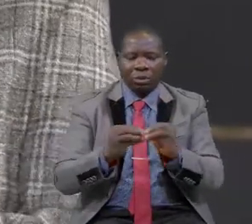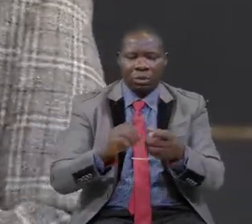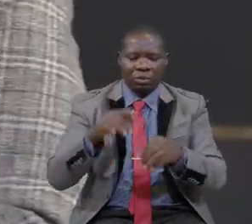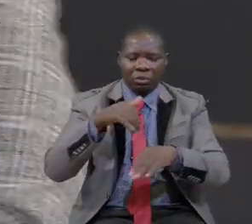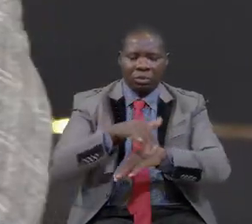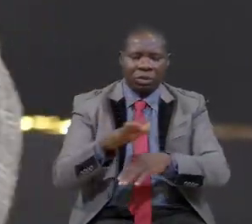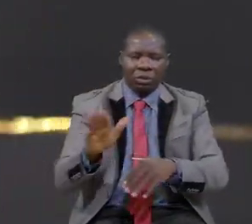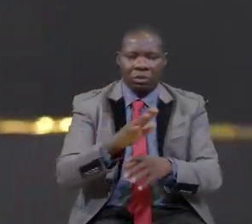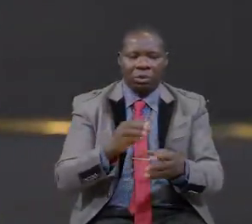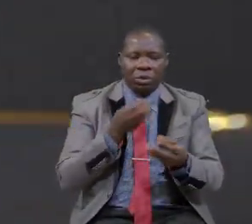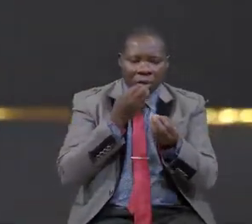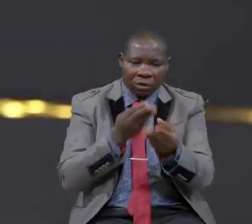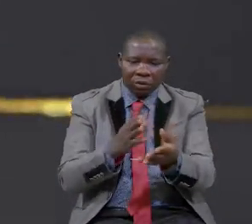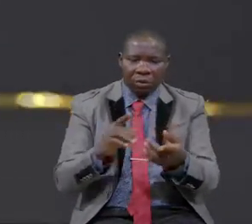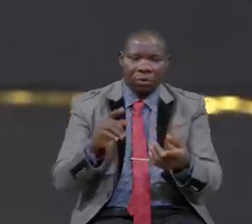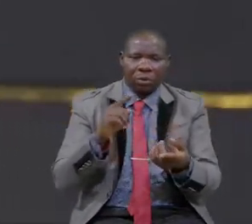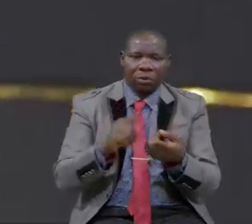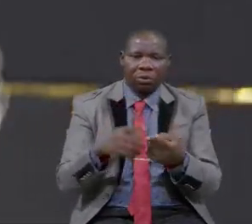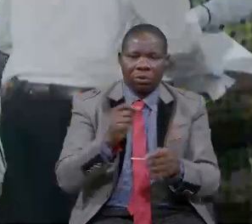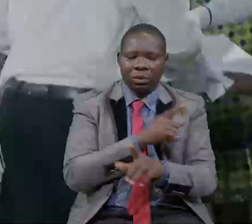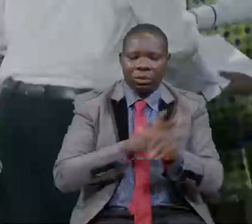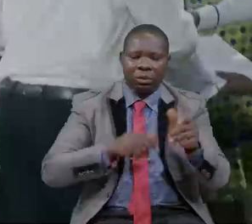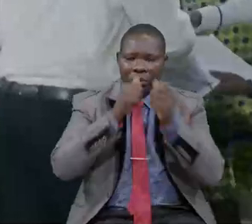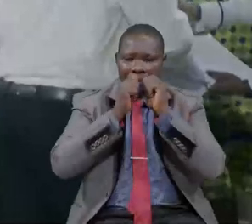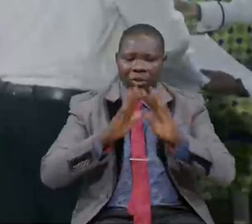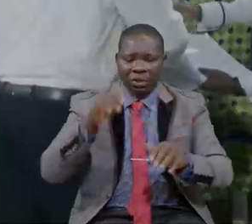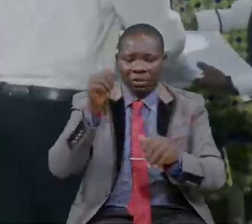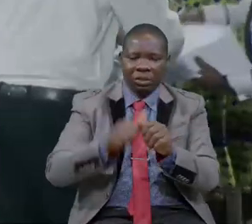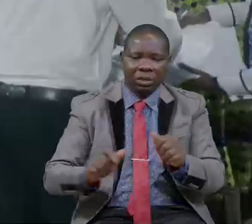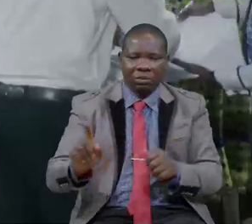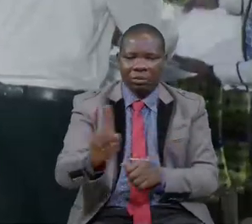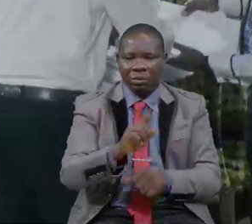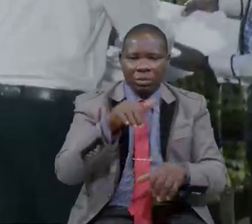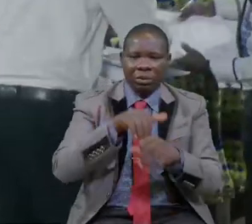The Lord bless everyone.